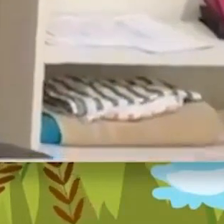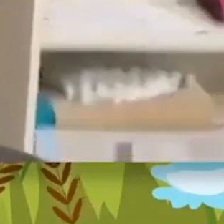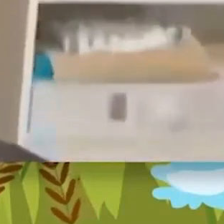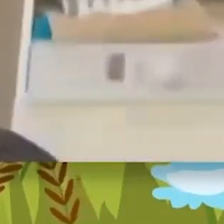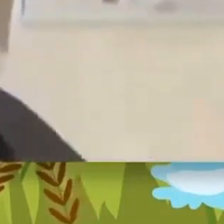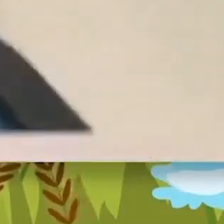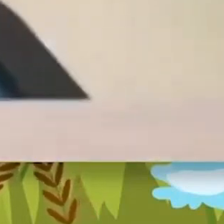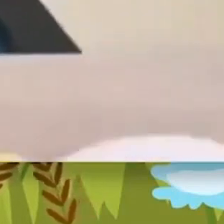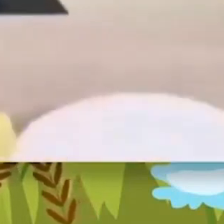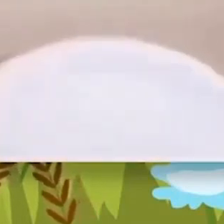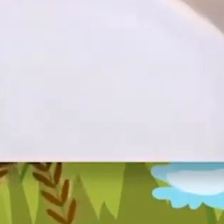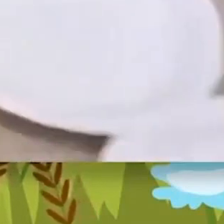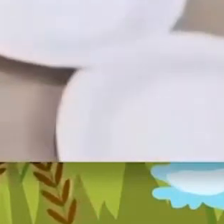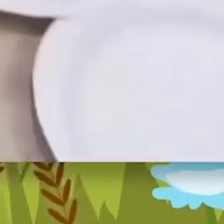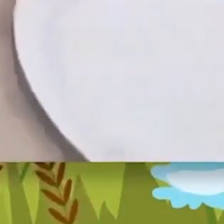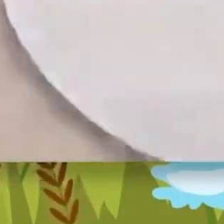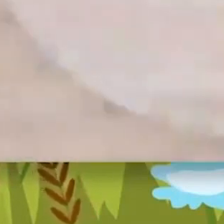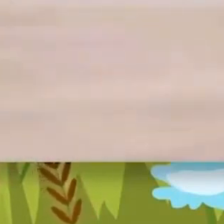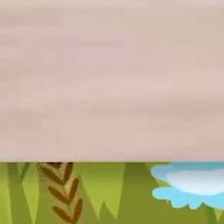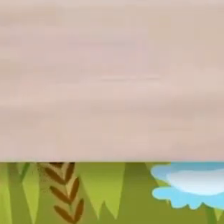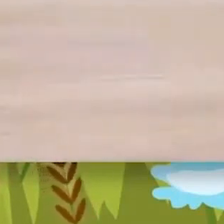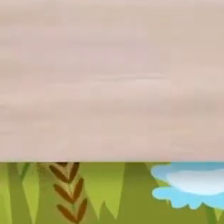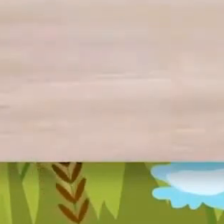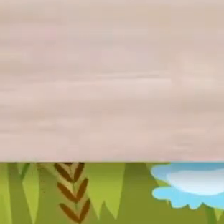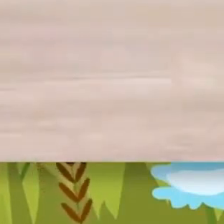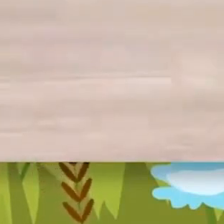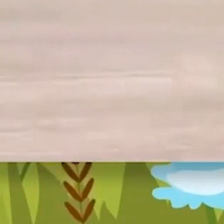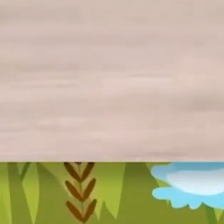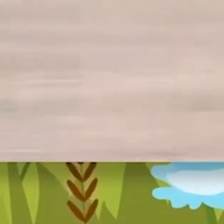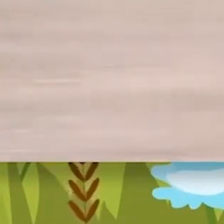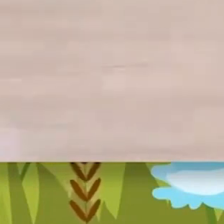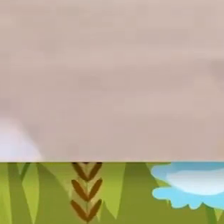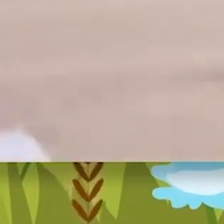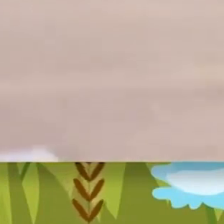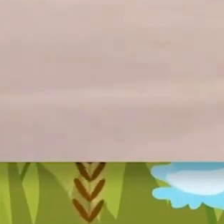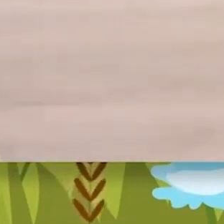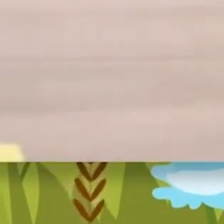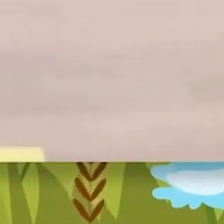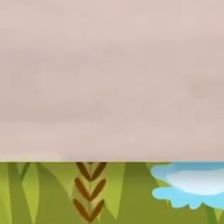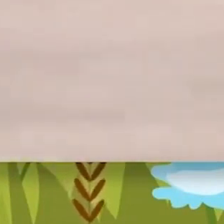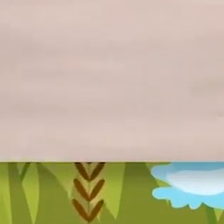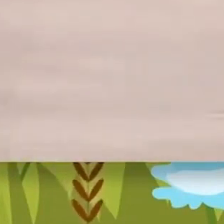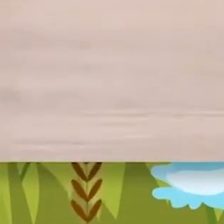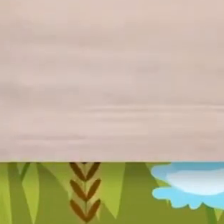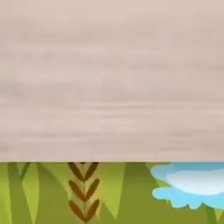Make a paper plate rocking chicken. Here are the materials. First, you fold the paper plate like this. Then, you have to place the